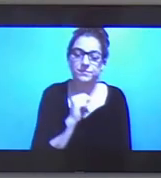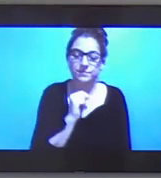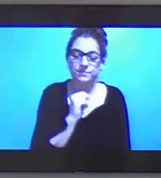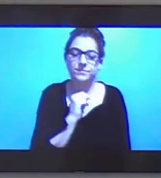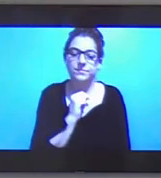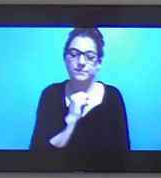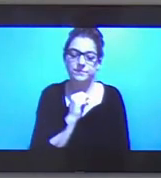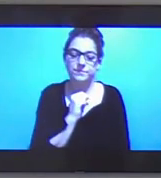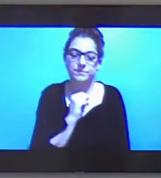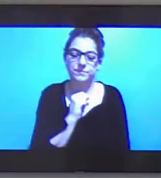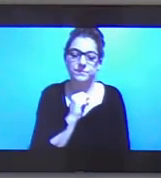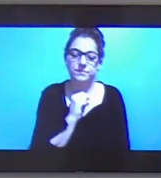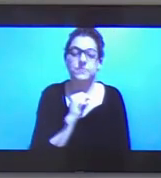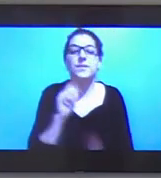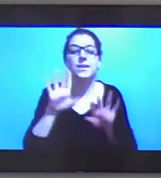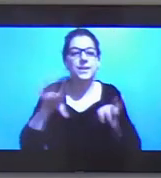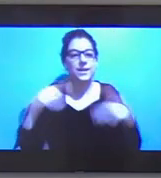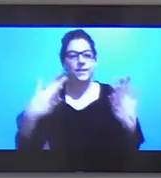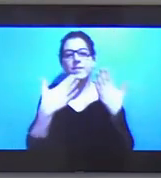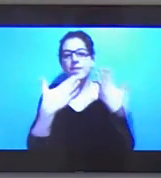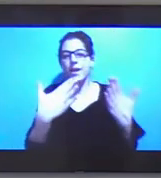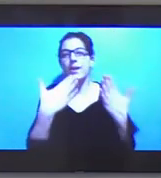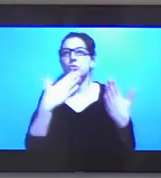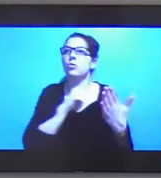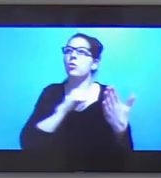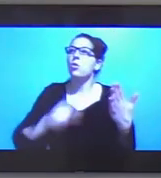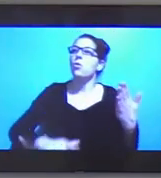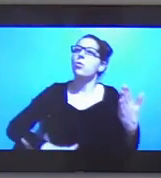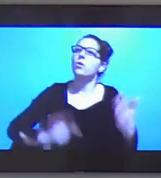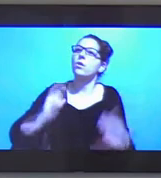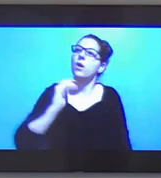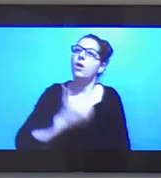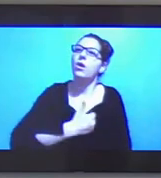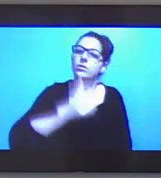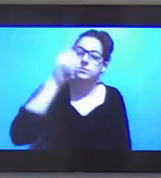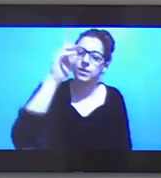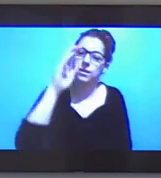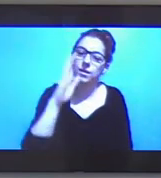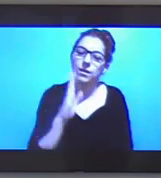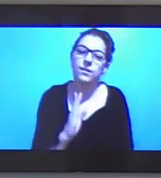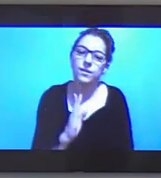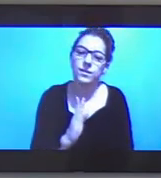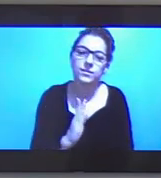Let us give thanks to the Lord our God.